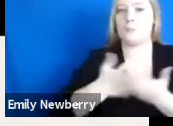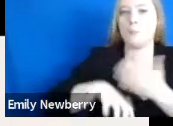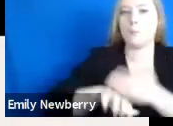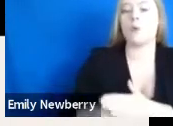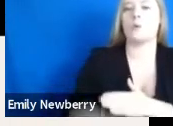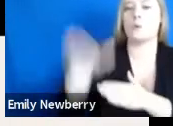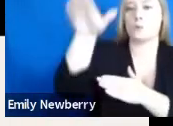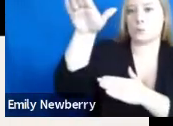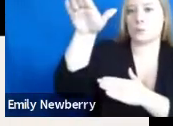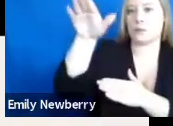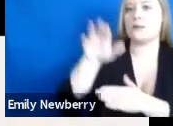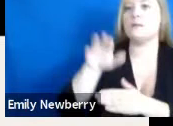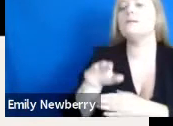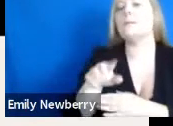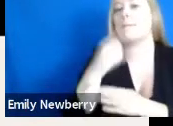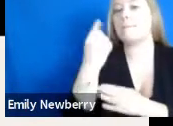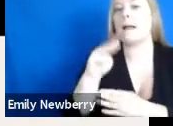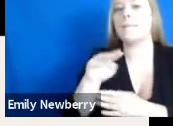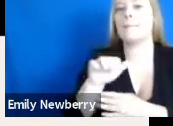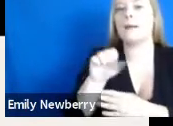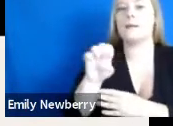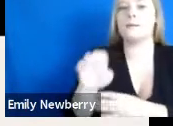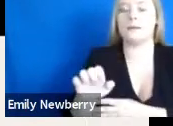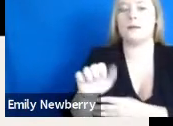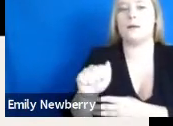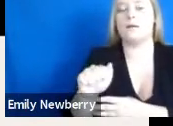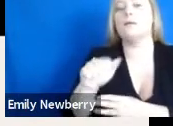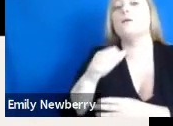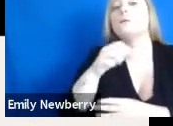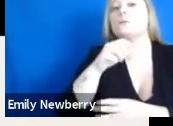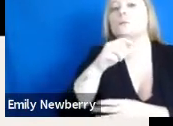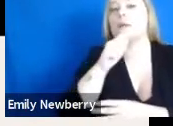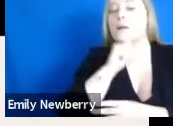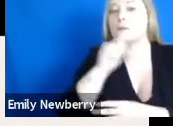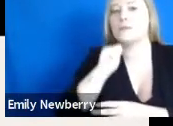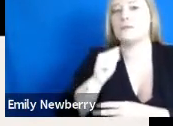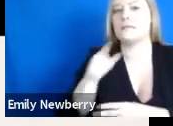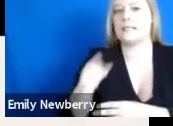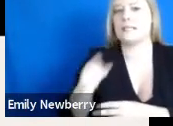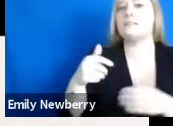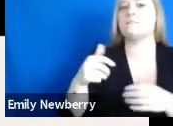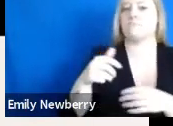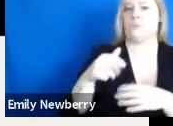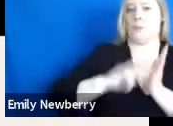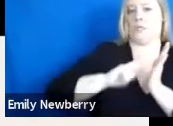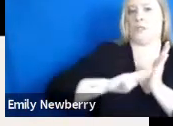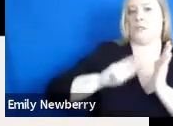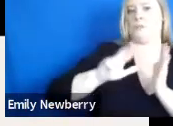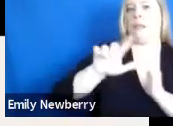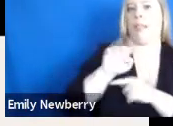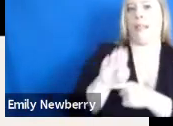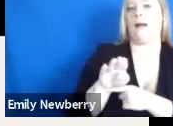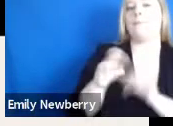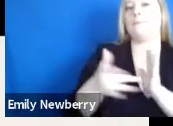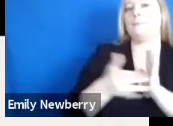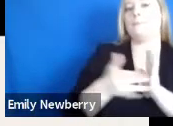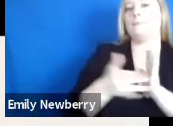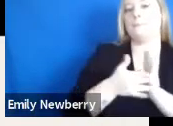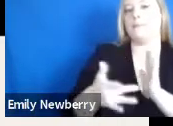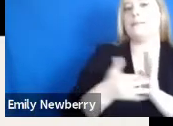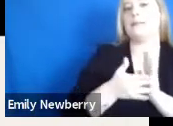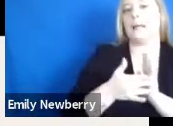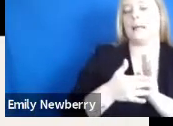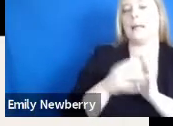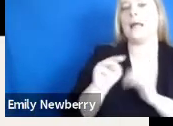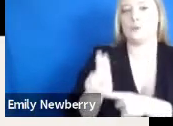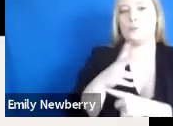Black Mesa, Arizona. Currently, he's a research lab tech at the NMSU Ag Science Center between